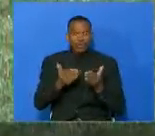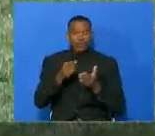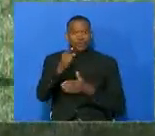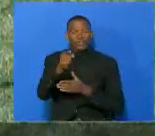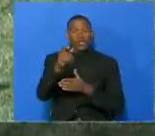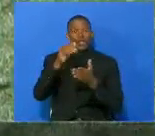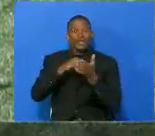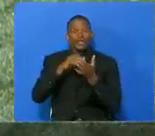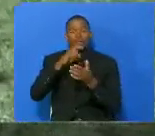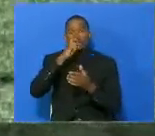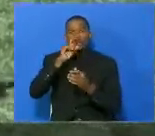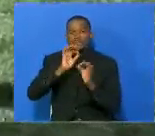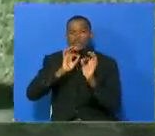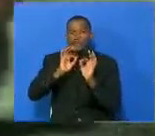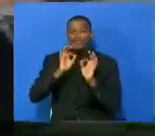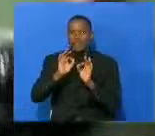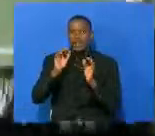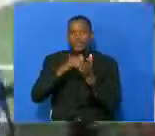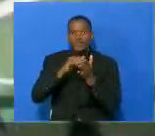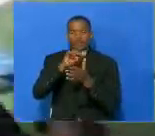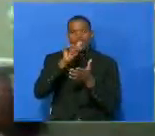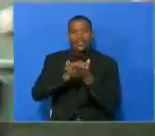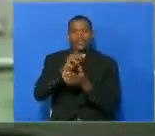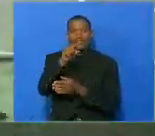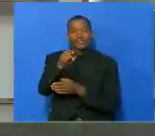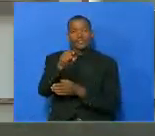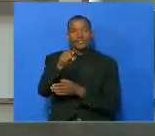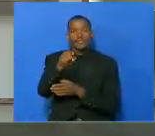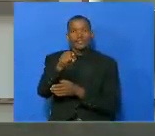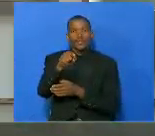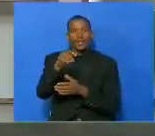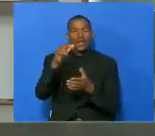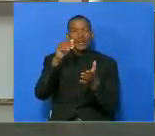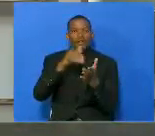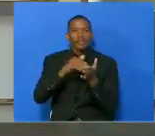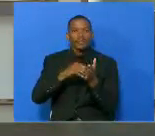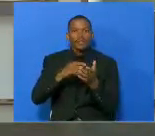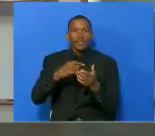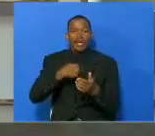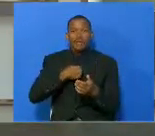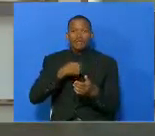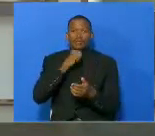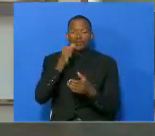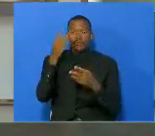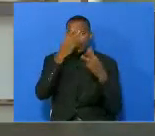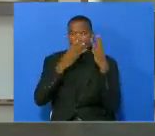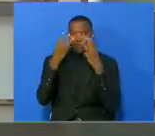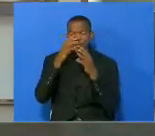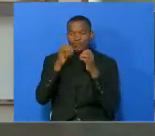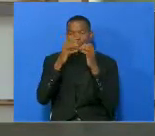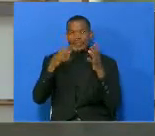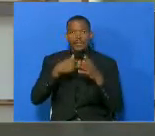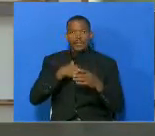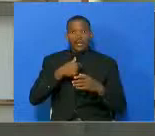more efficient in our offensive compartment. But I'm not worried. Like I say, I'm very